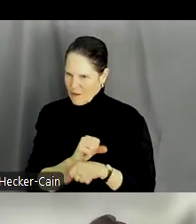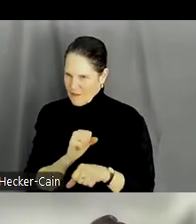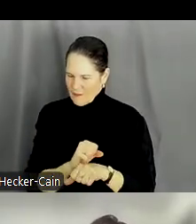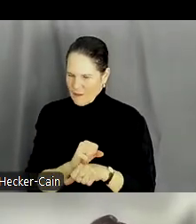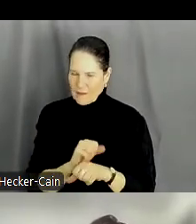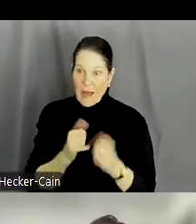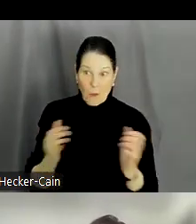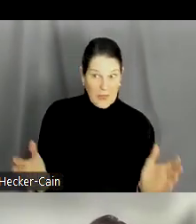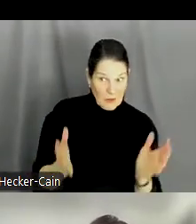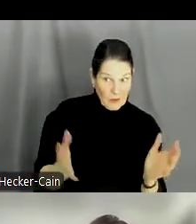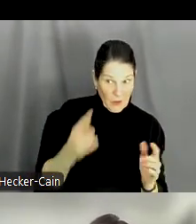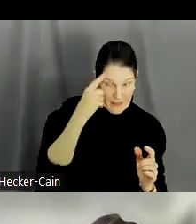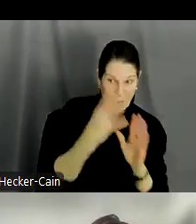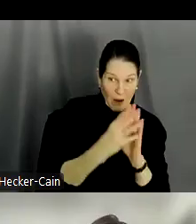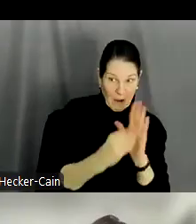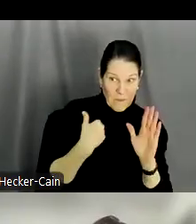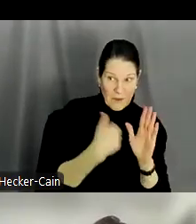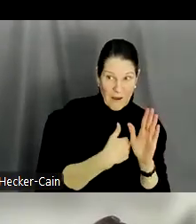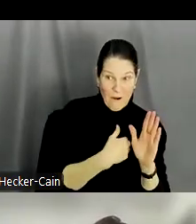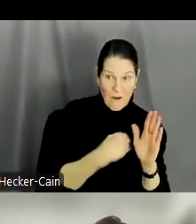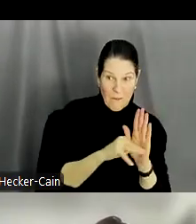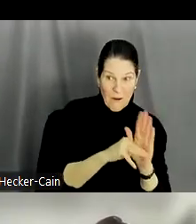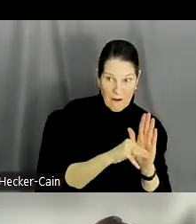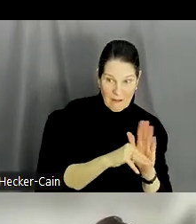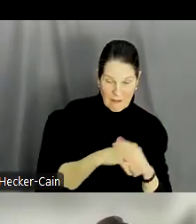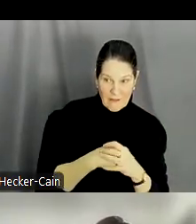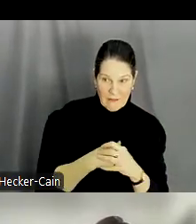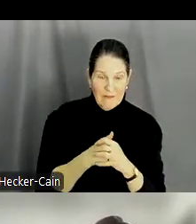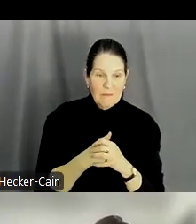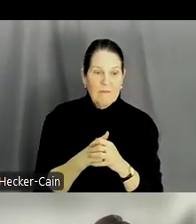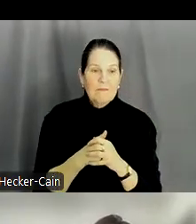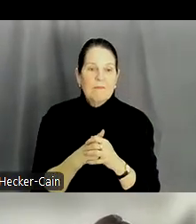encourage other people to think about this work. Let's see.